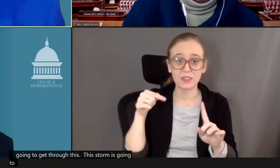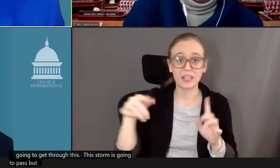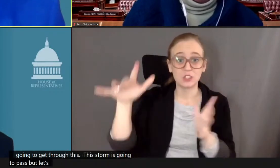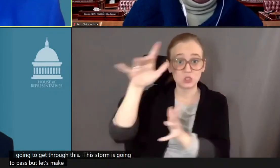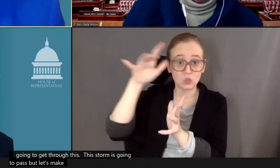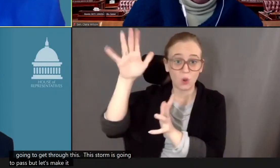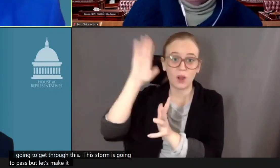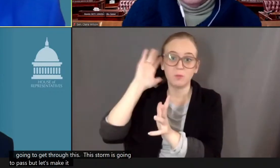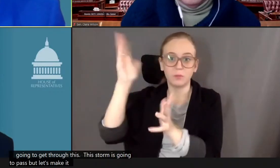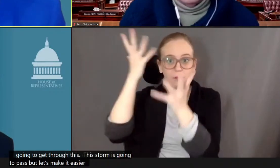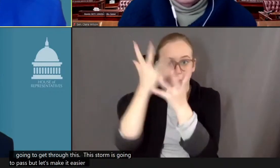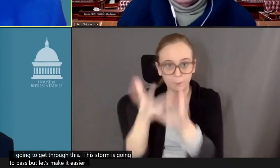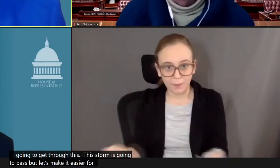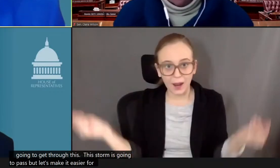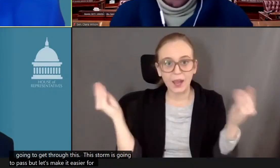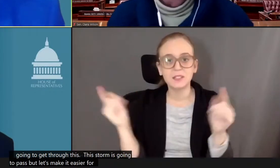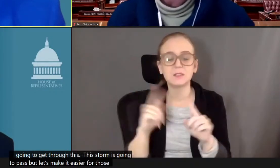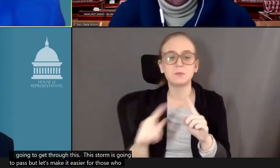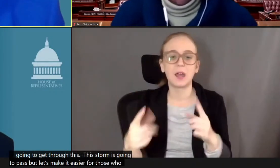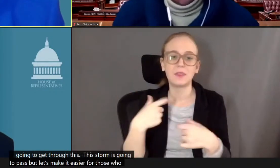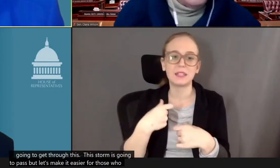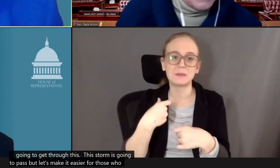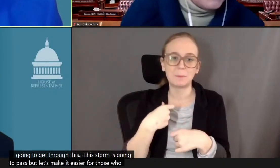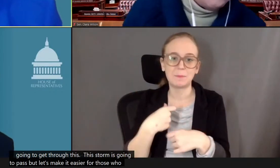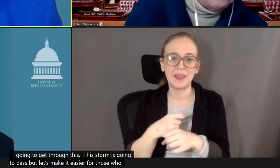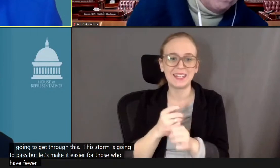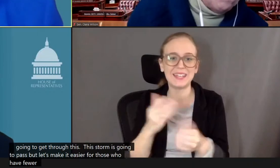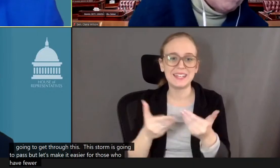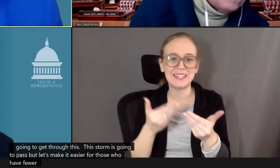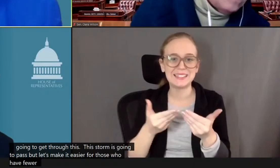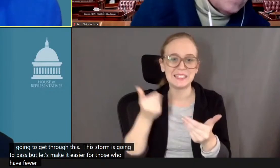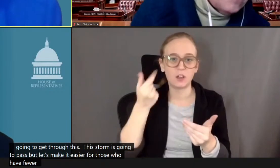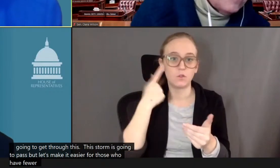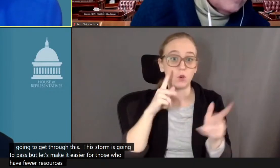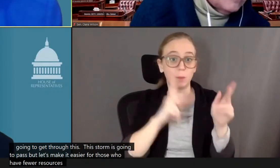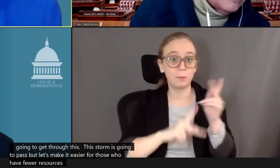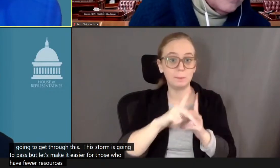easier for those who have fewer resources.